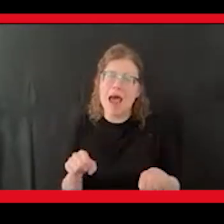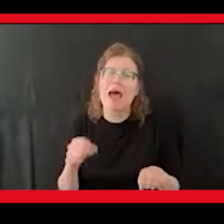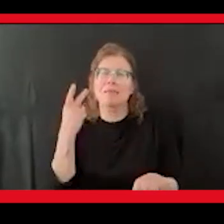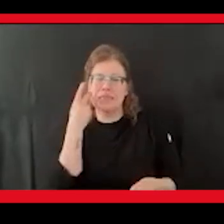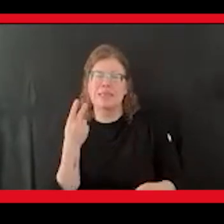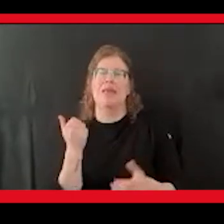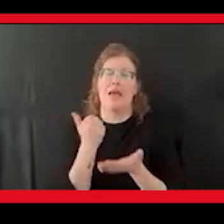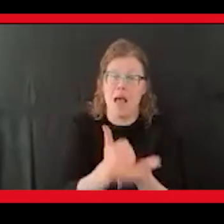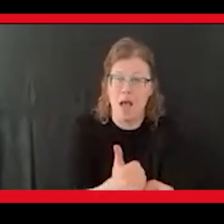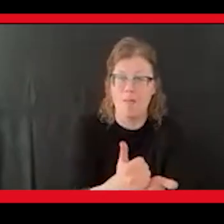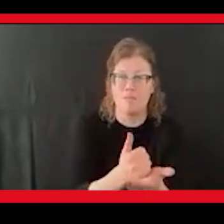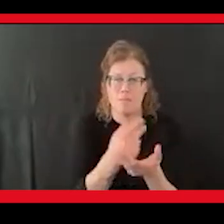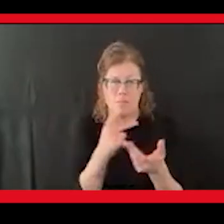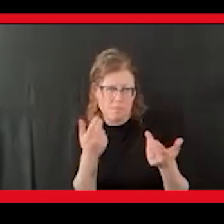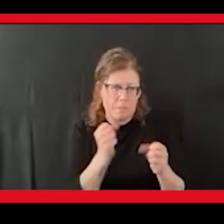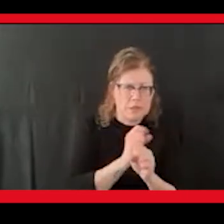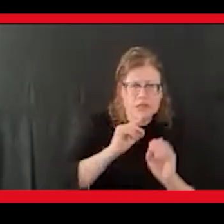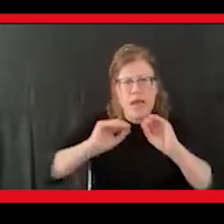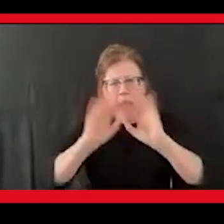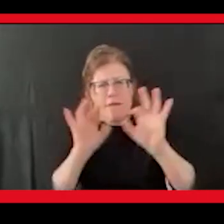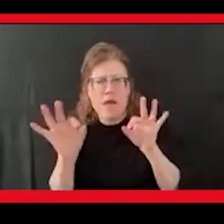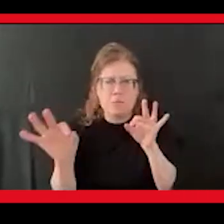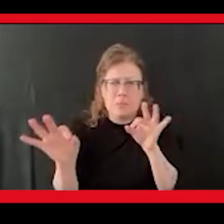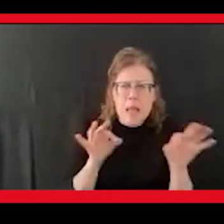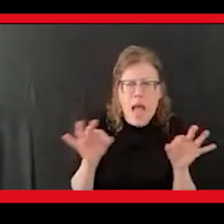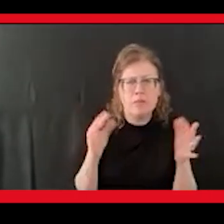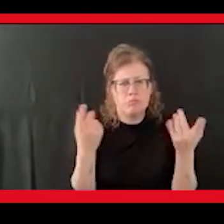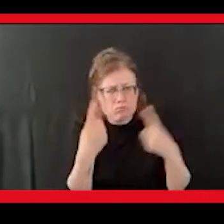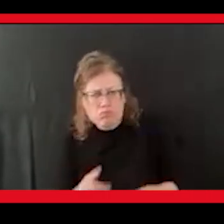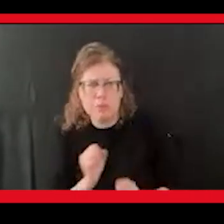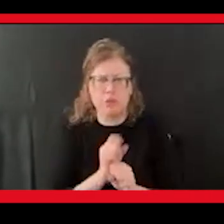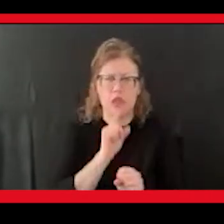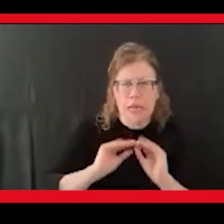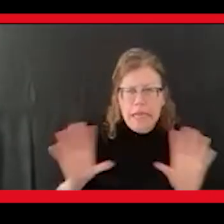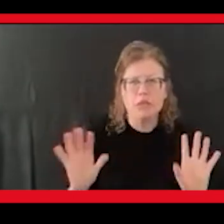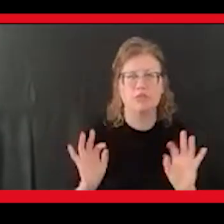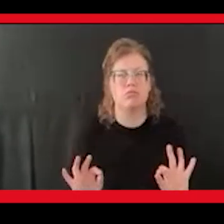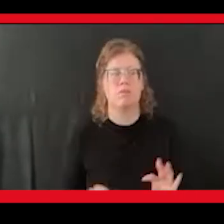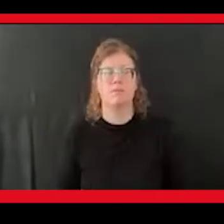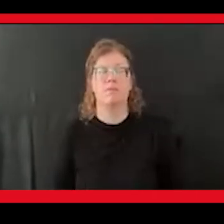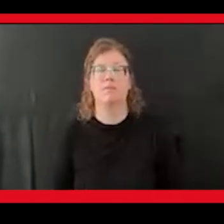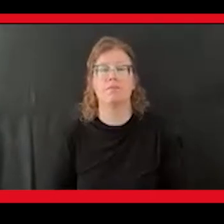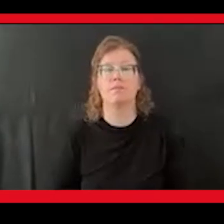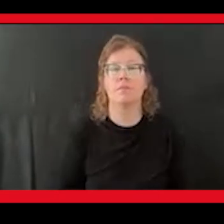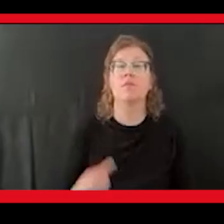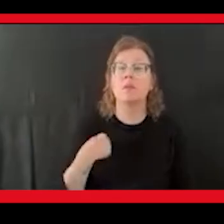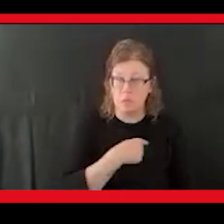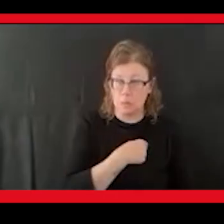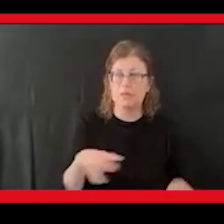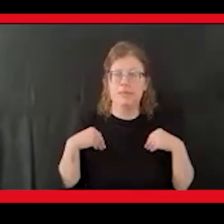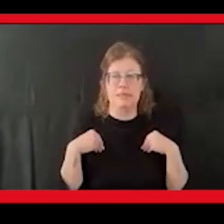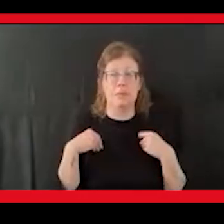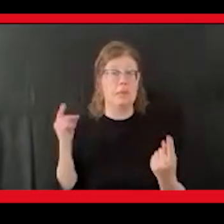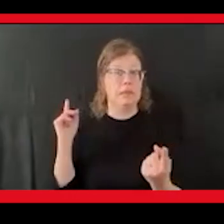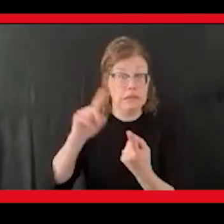the application deadline. We do not accept applications after 4:30 p.m. We make our deadlines